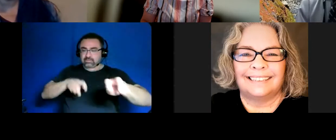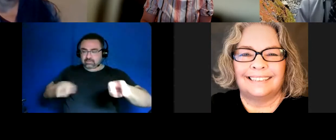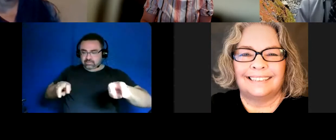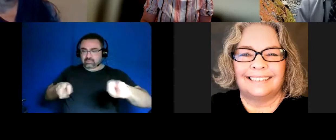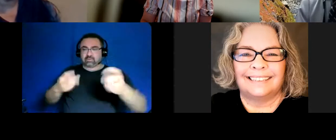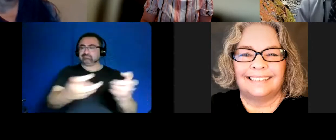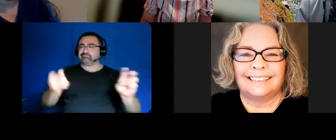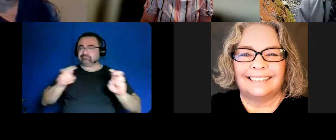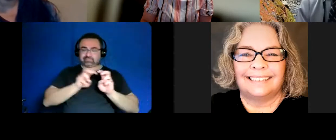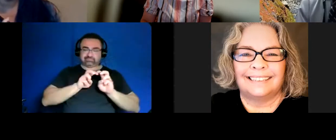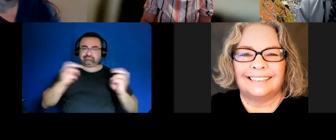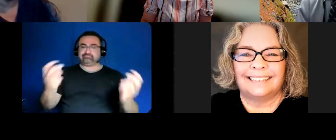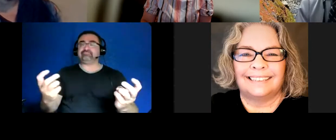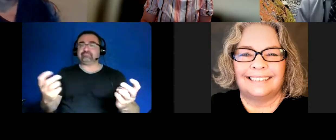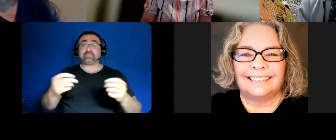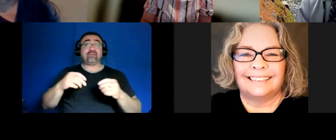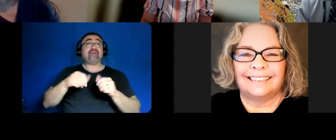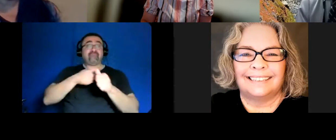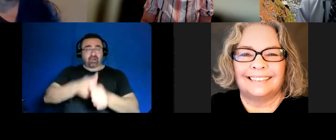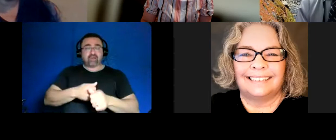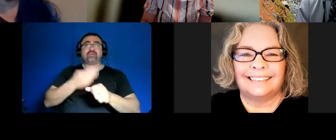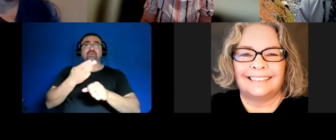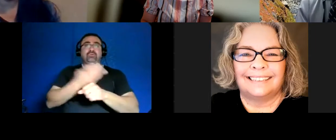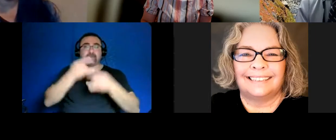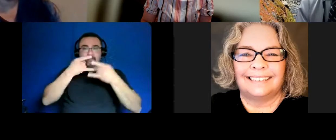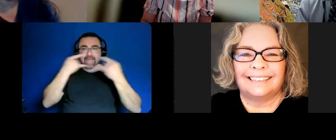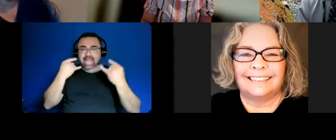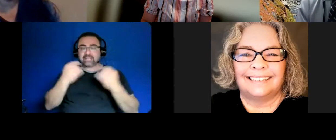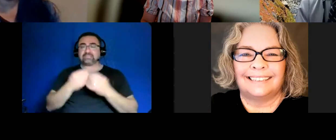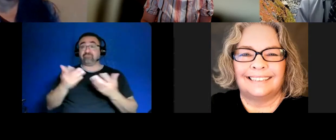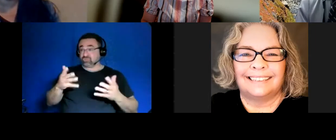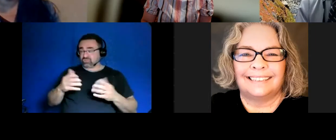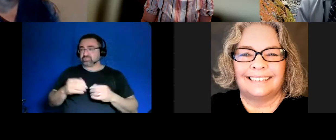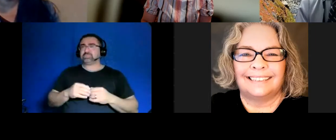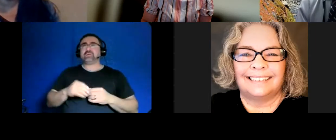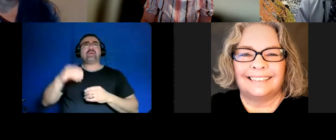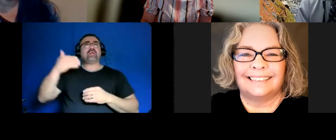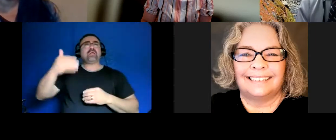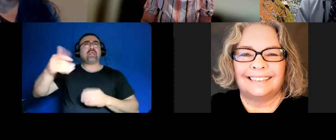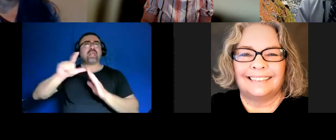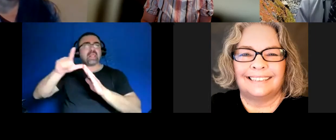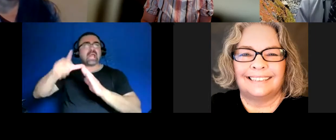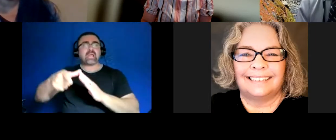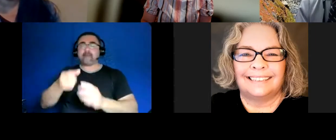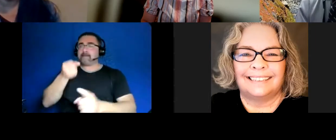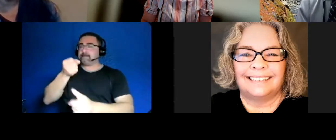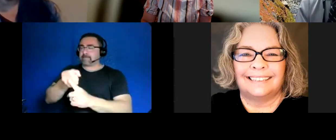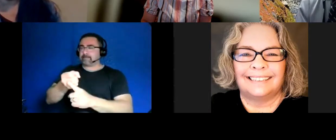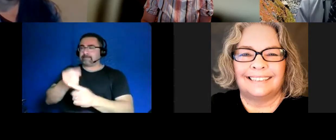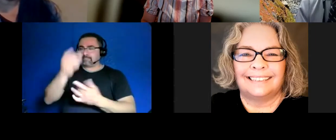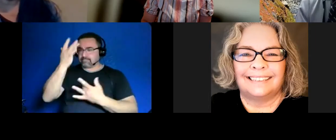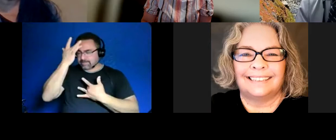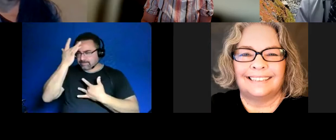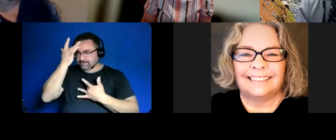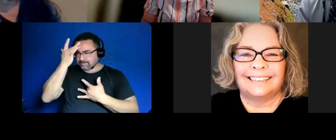masking guidelines, they were all masked, and then a few days afterwards, one of them falls ill and gets a positive test.